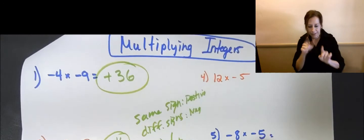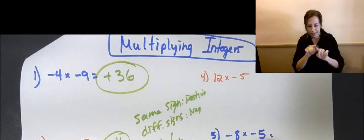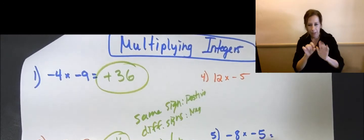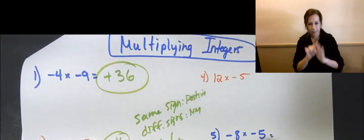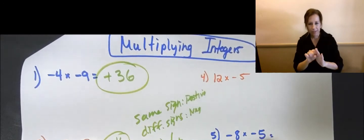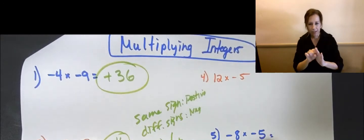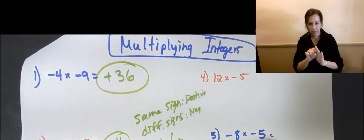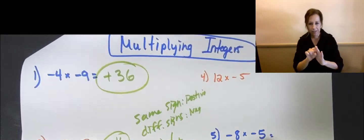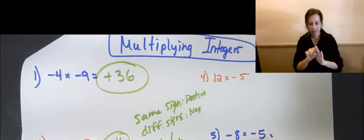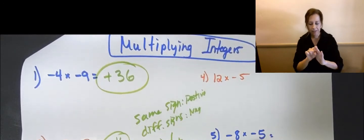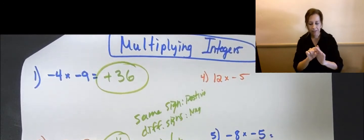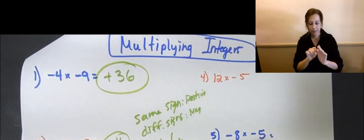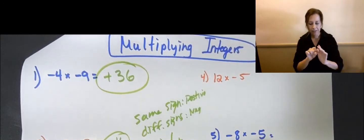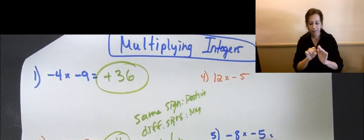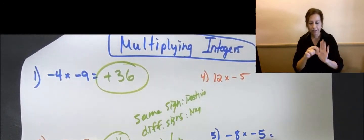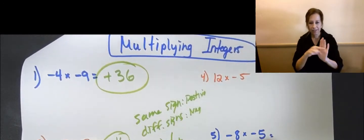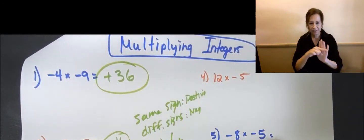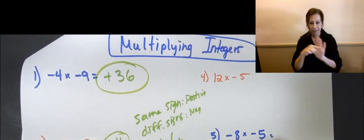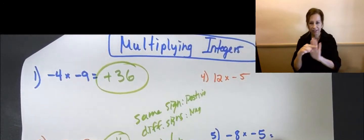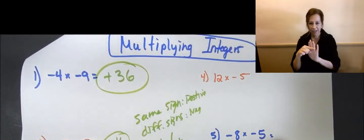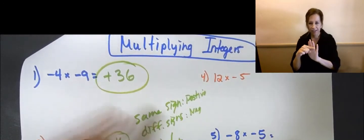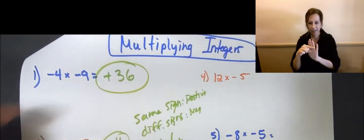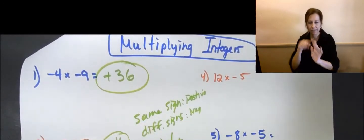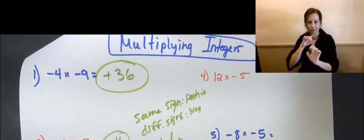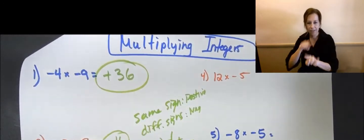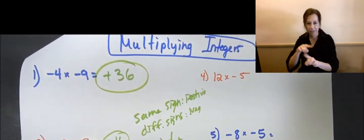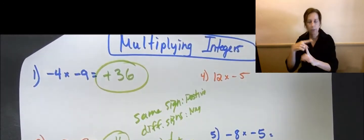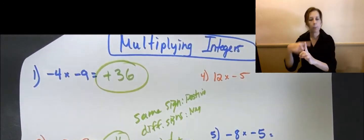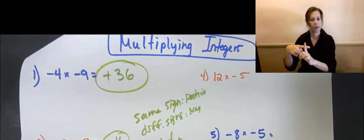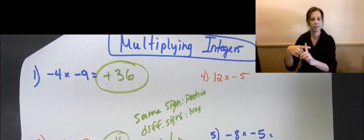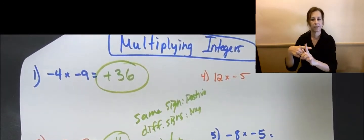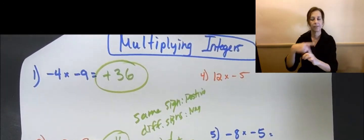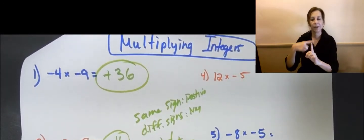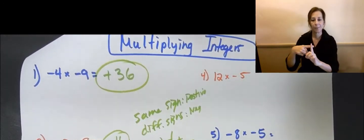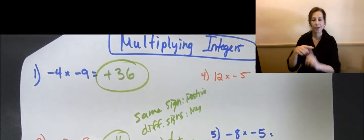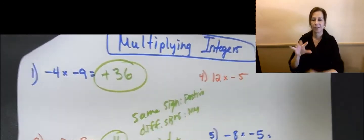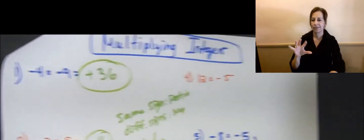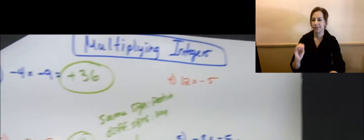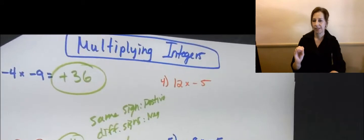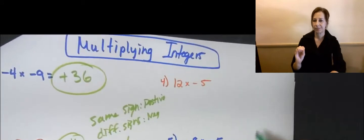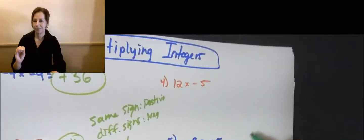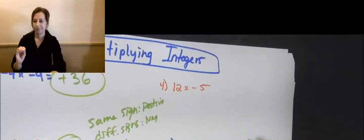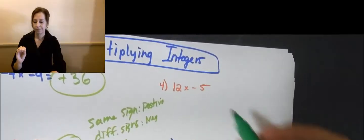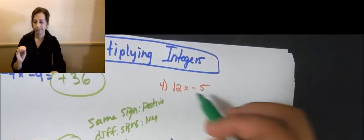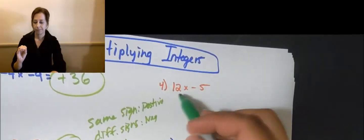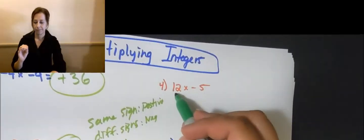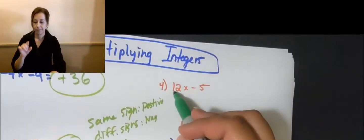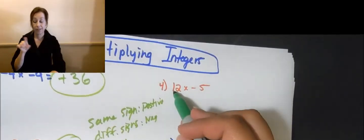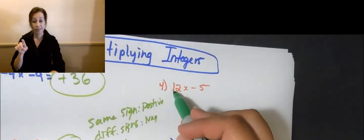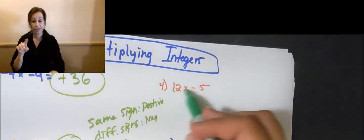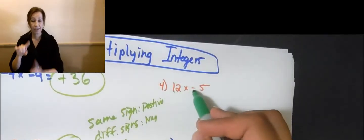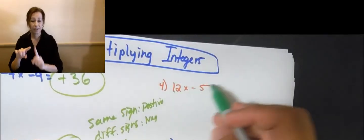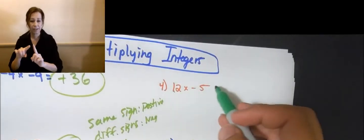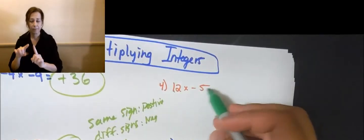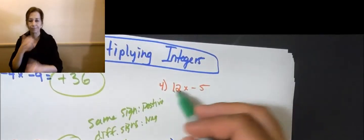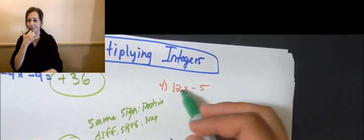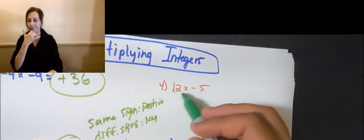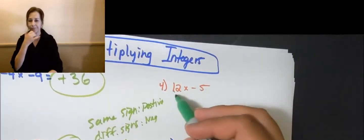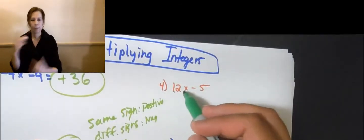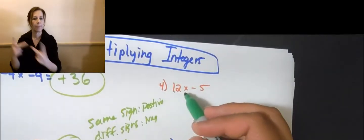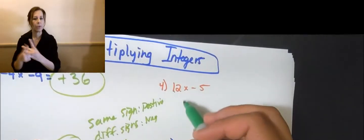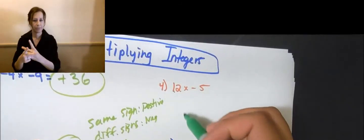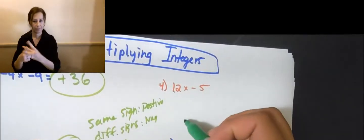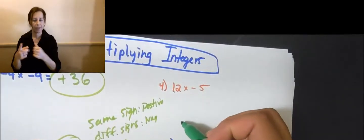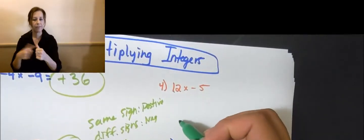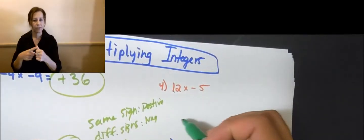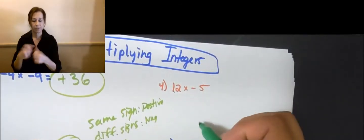sign. Same sign. Negative, negative, so it's going to be positive, so positive 50. Over here, different, oh, I'm